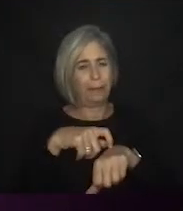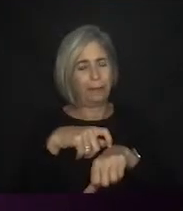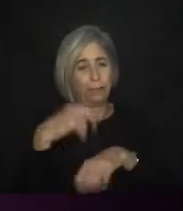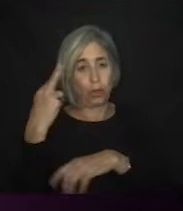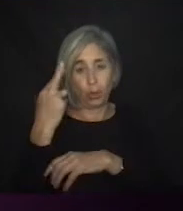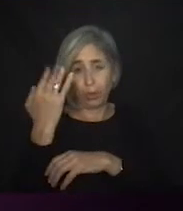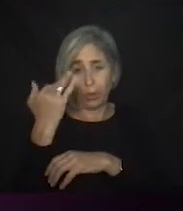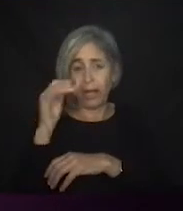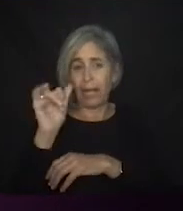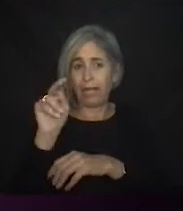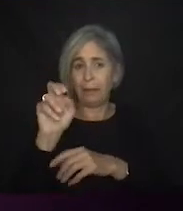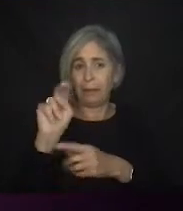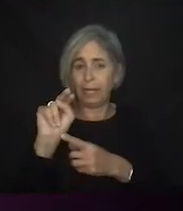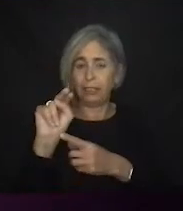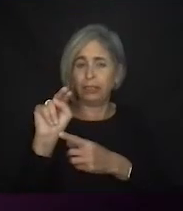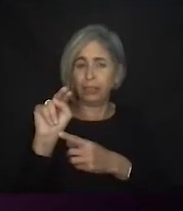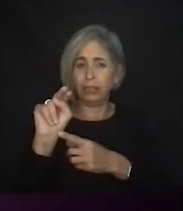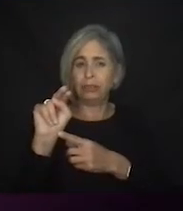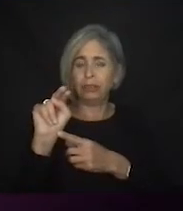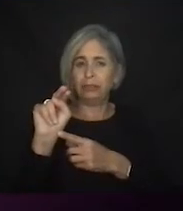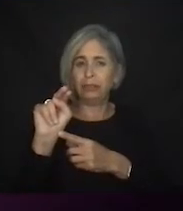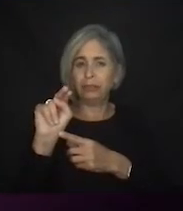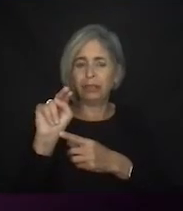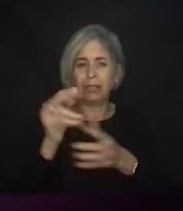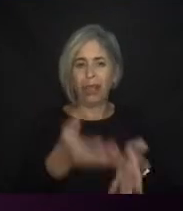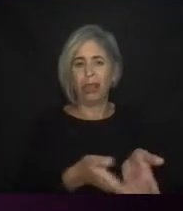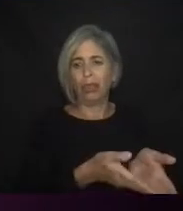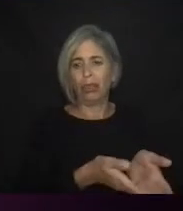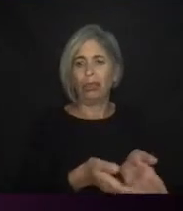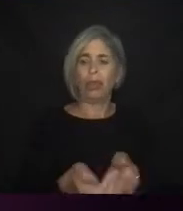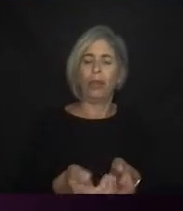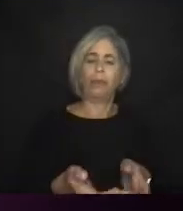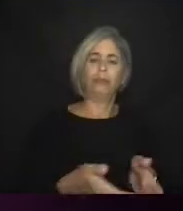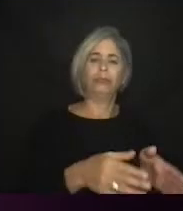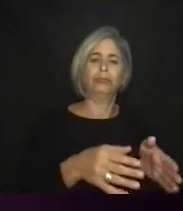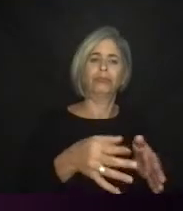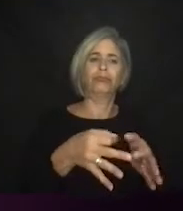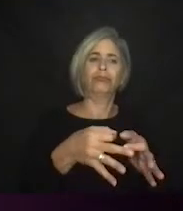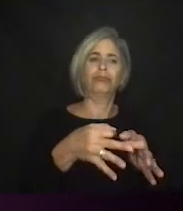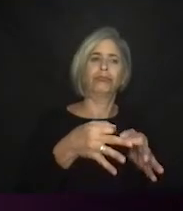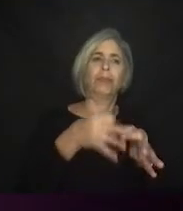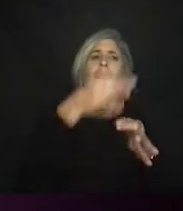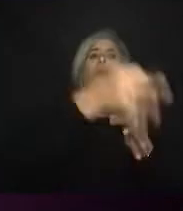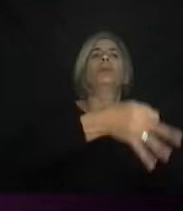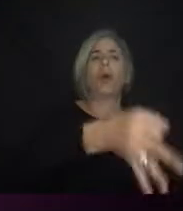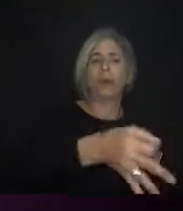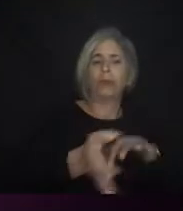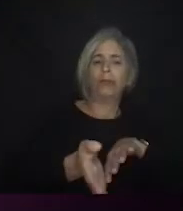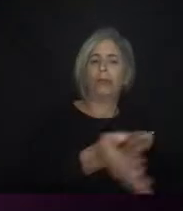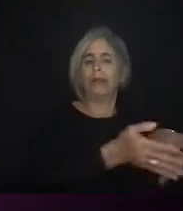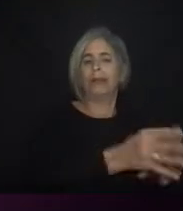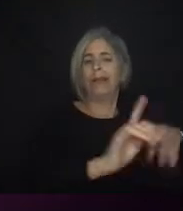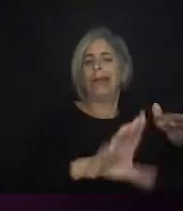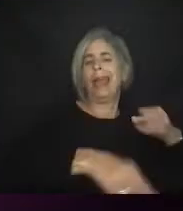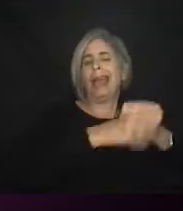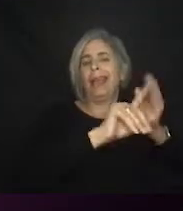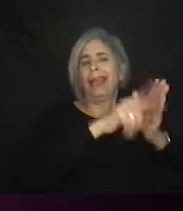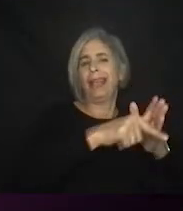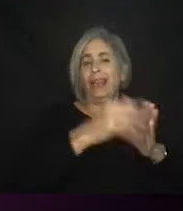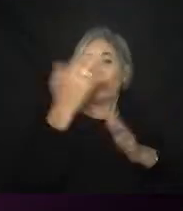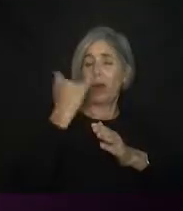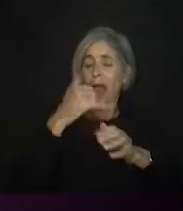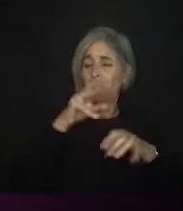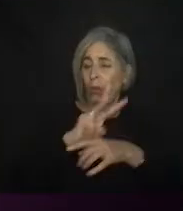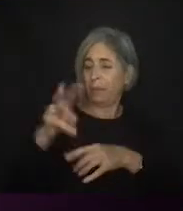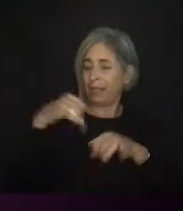because of that, animations get thrown to the back burner because they don't seem important and because websites still